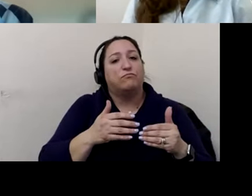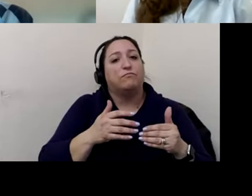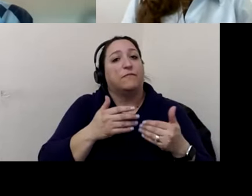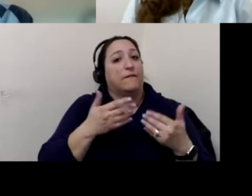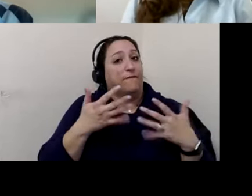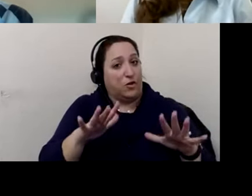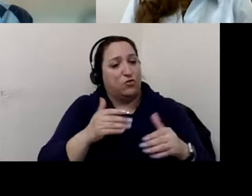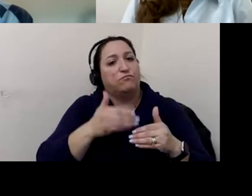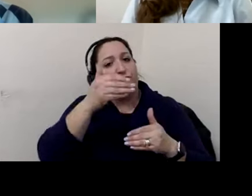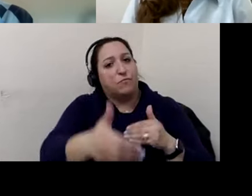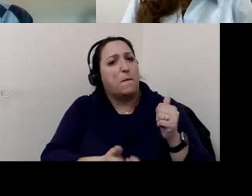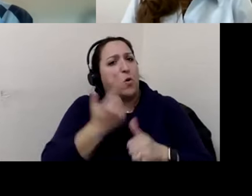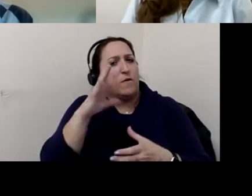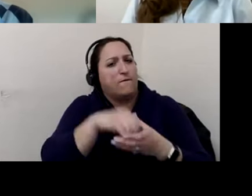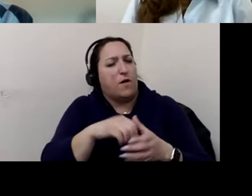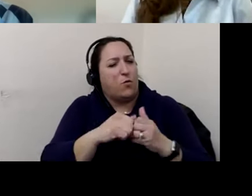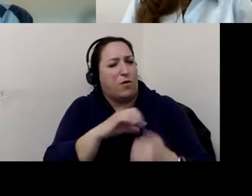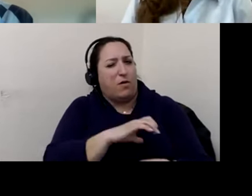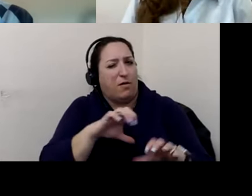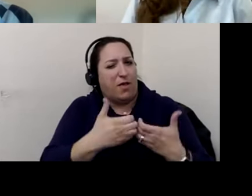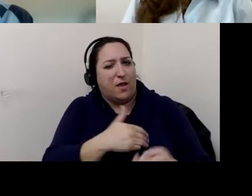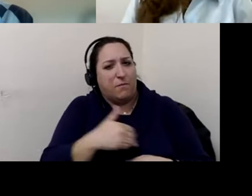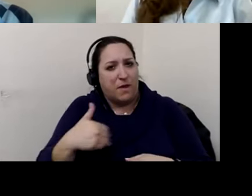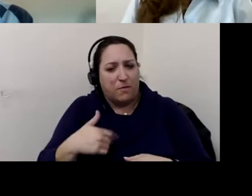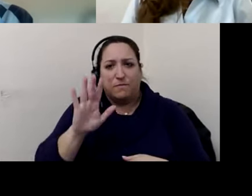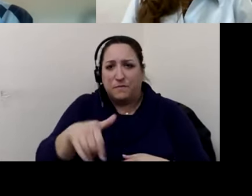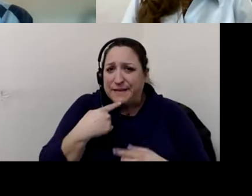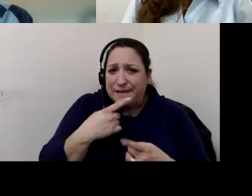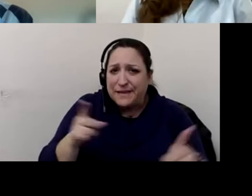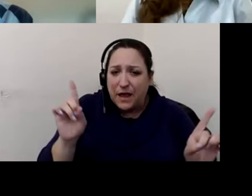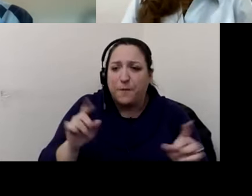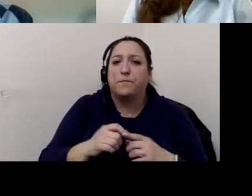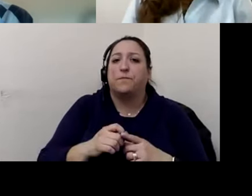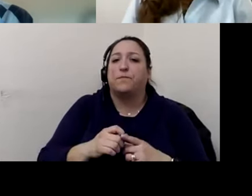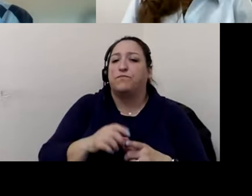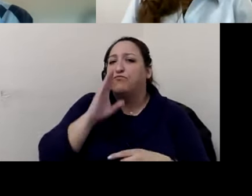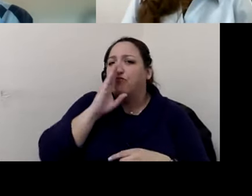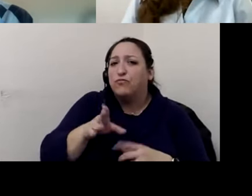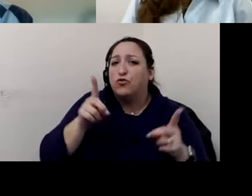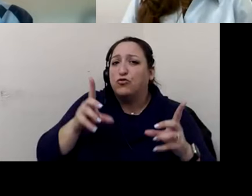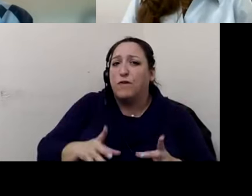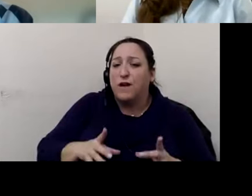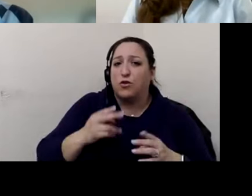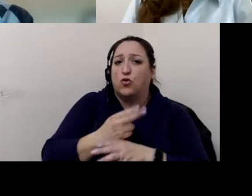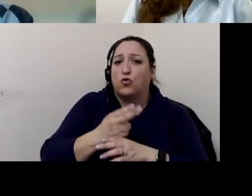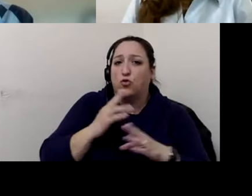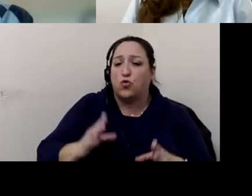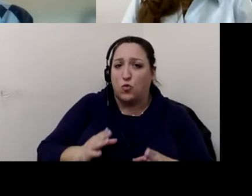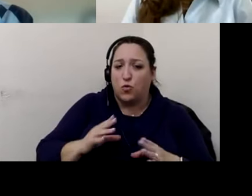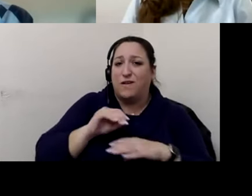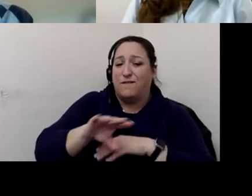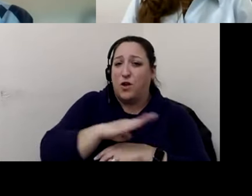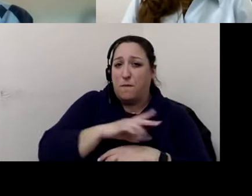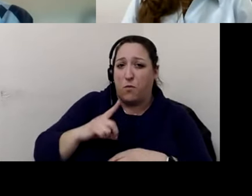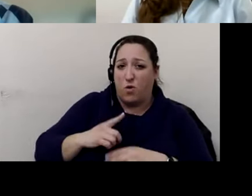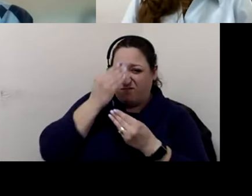Following the first round of reviews, those most involved with the class members had this to say. The then director of the Consumer Advisory Board